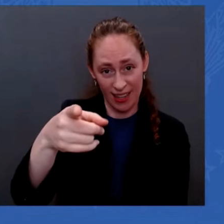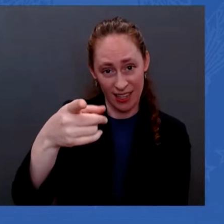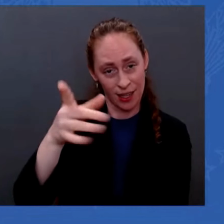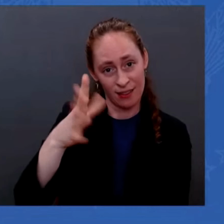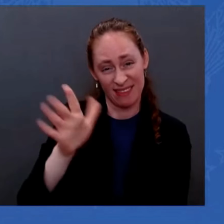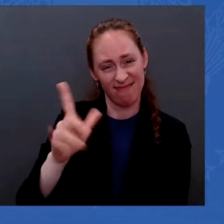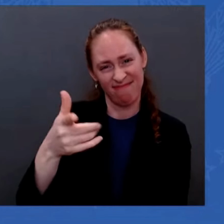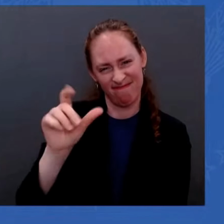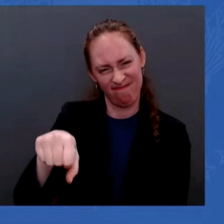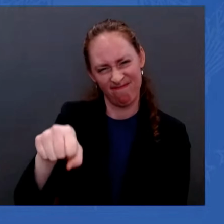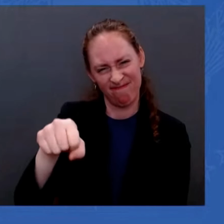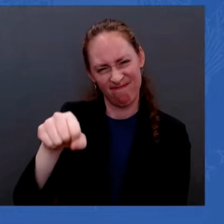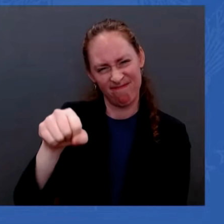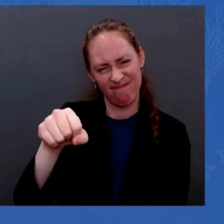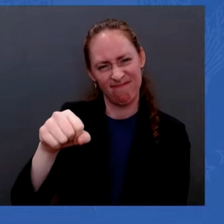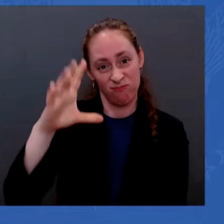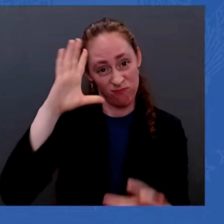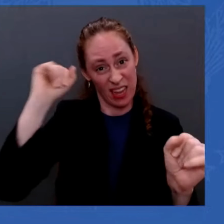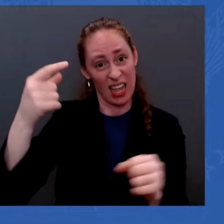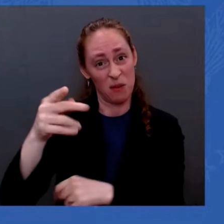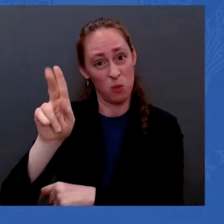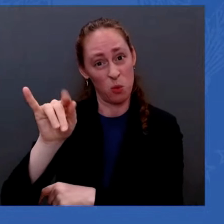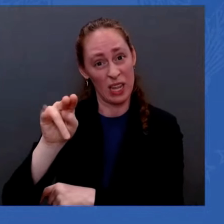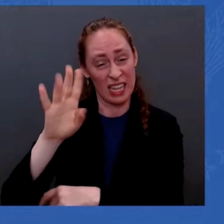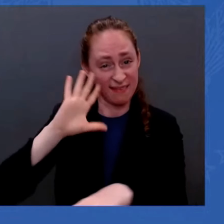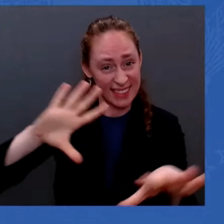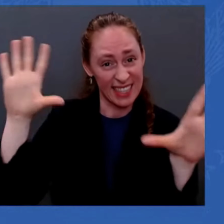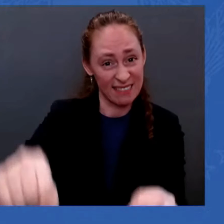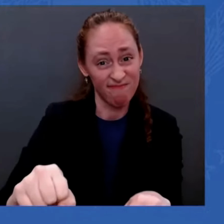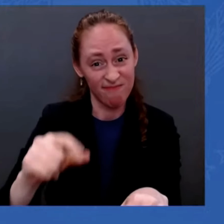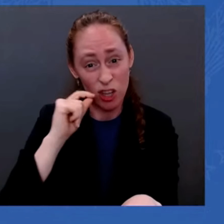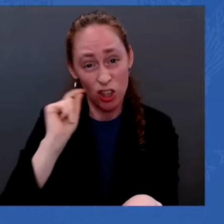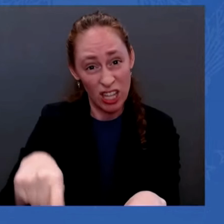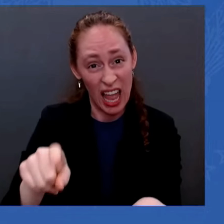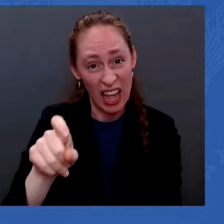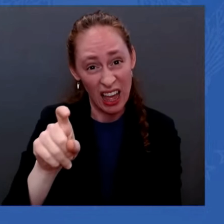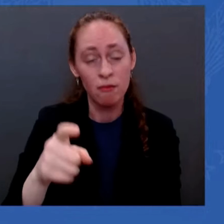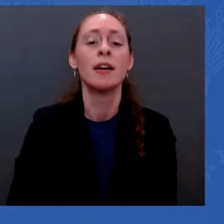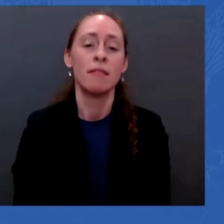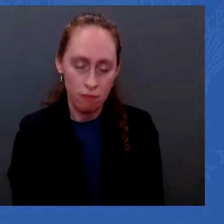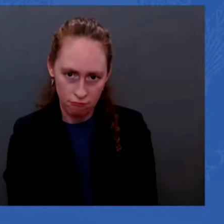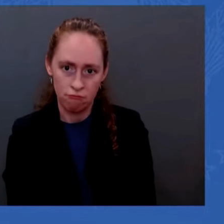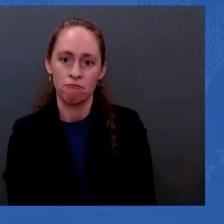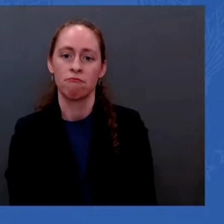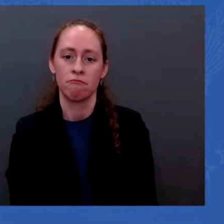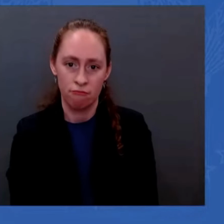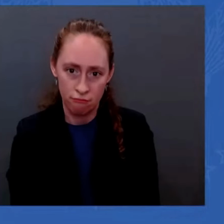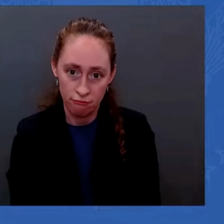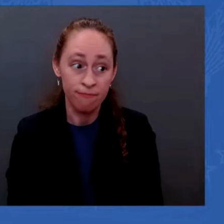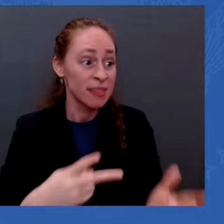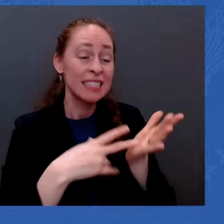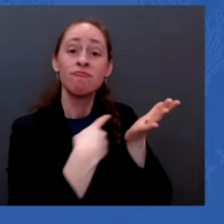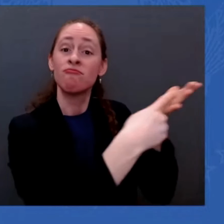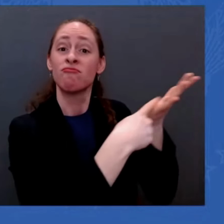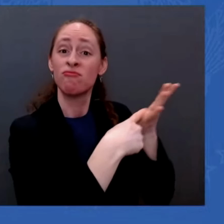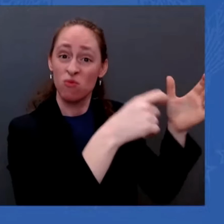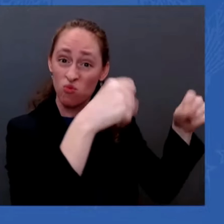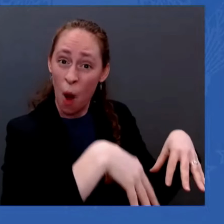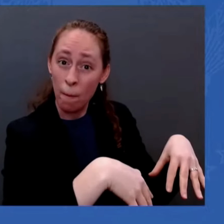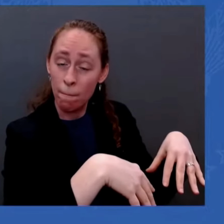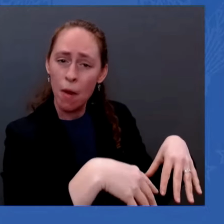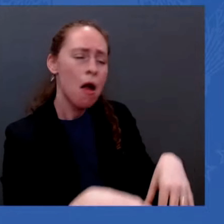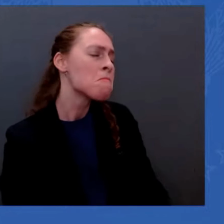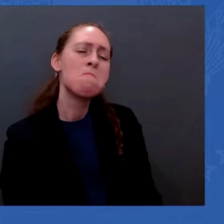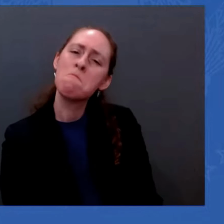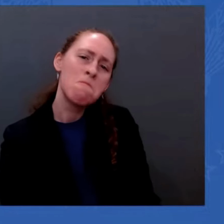is diplomacy off the table then? No. Until he does, diplomacy is always a possibility. What reason